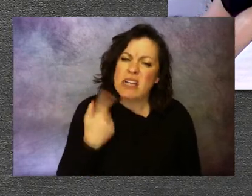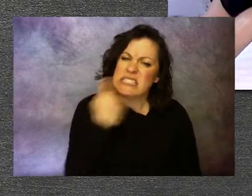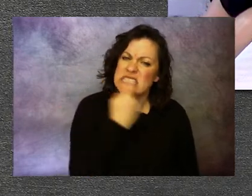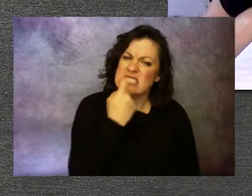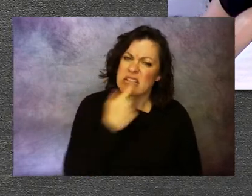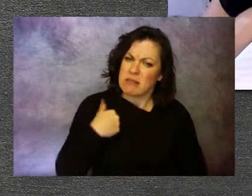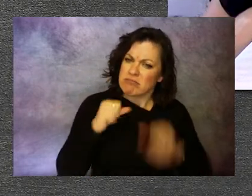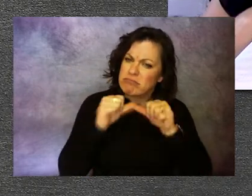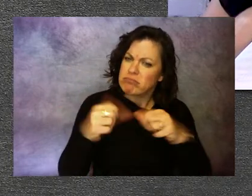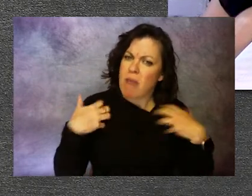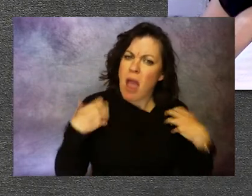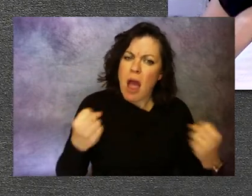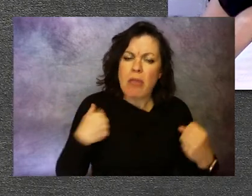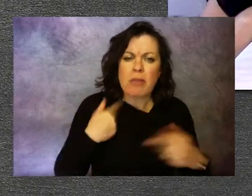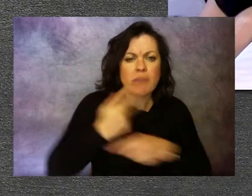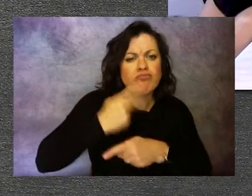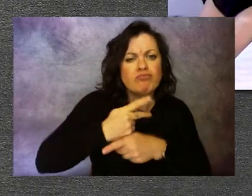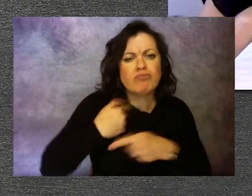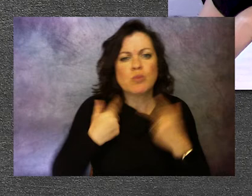you know?